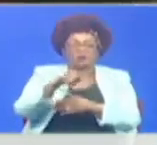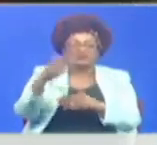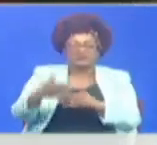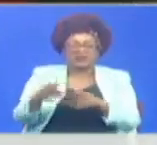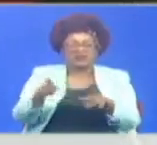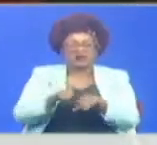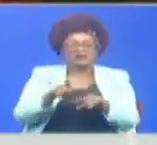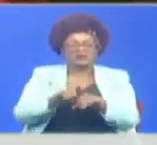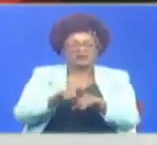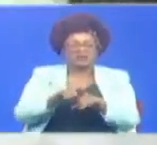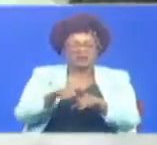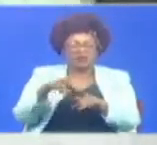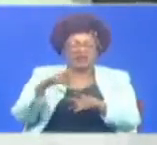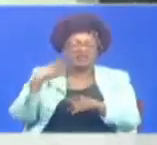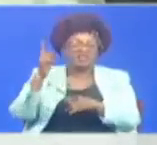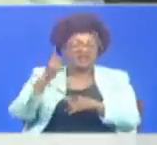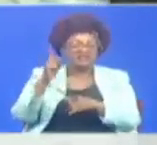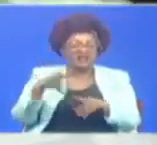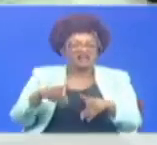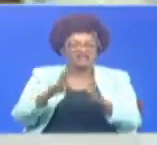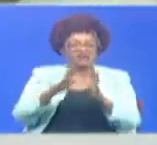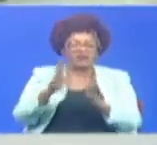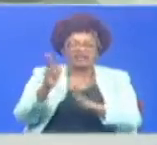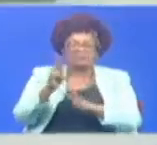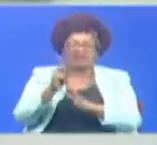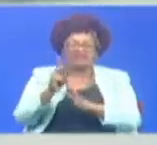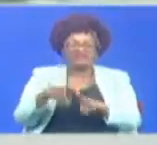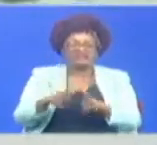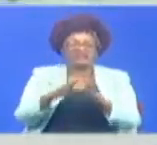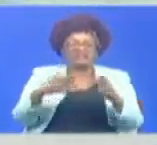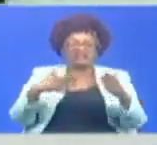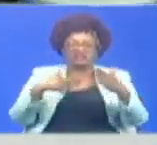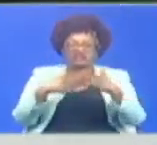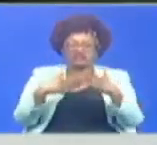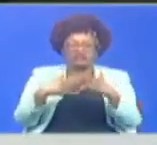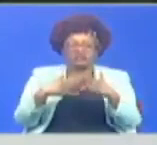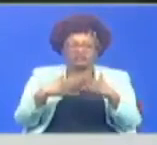the road on Kenyatta Avenue and Kimathi Street Junction.